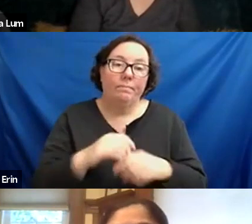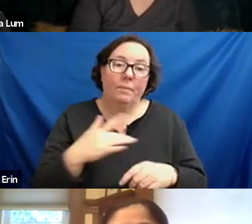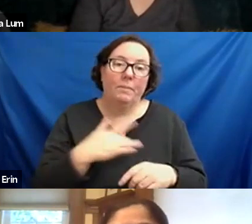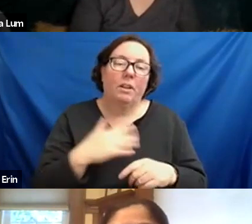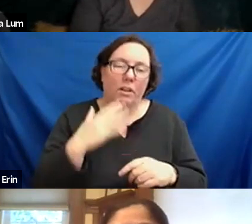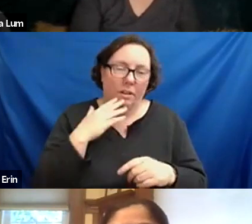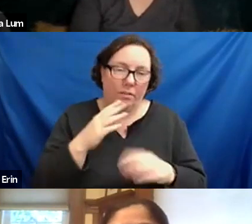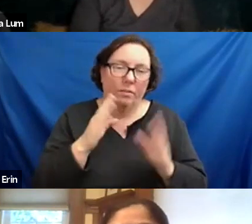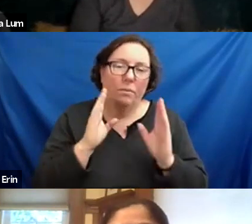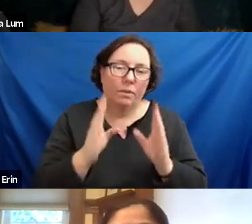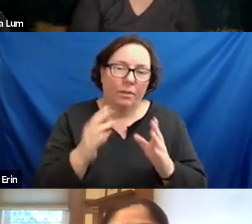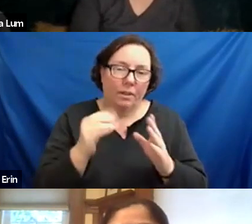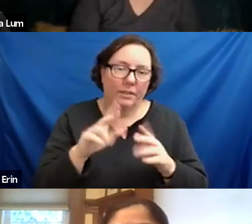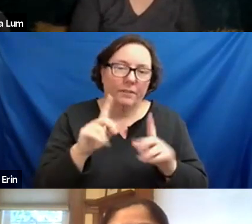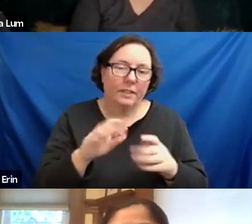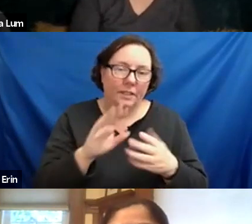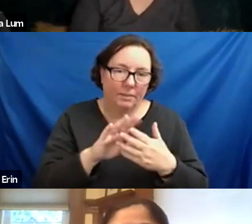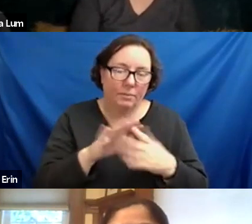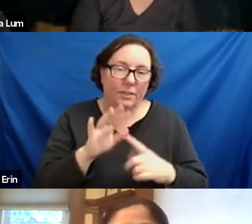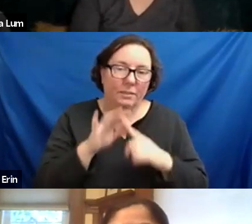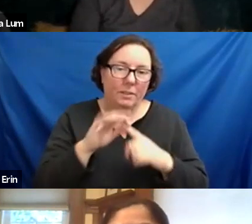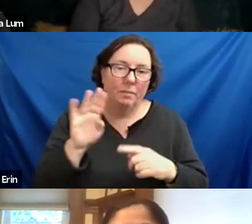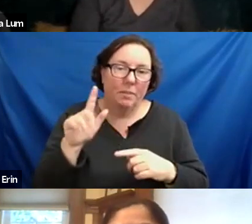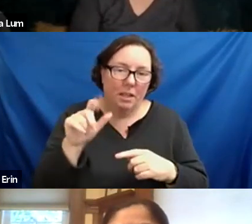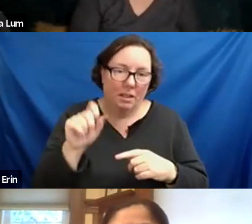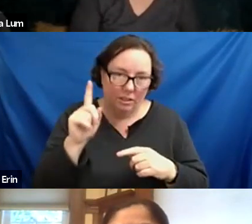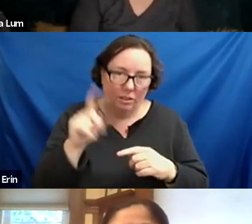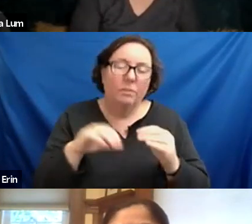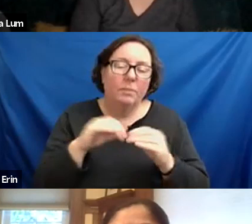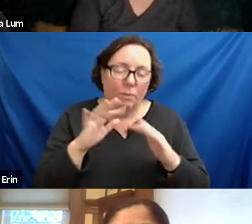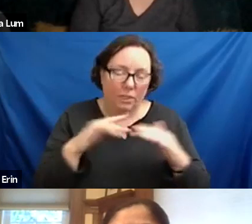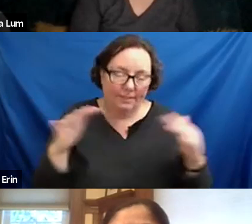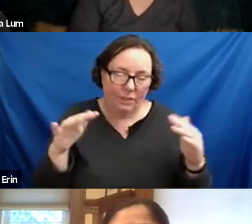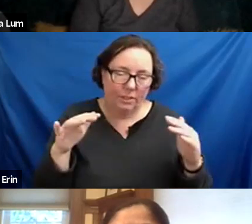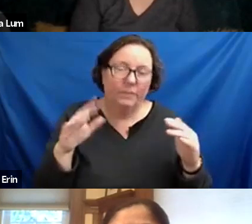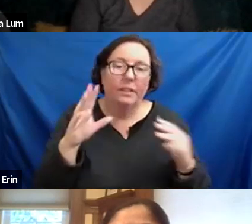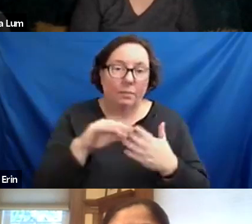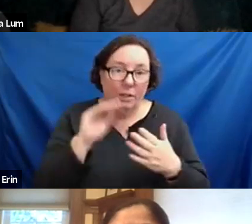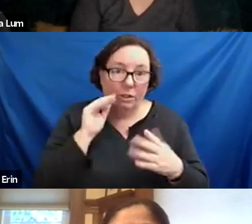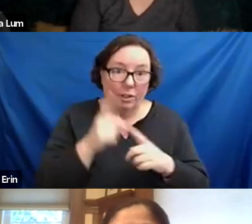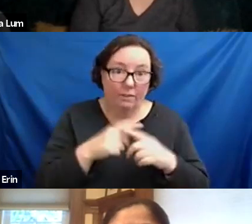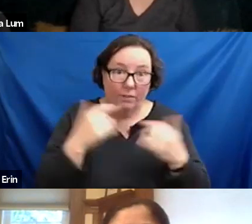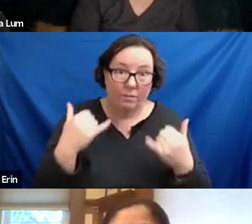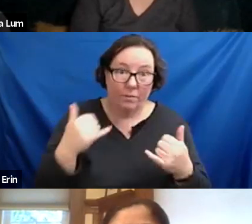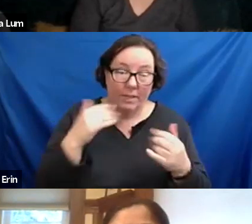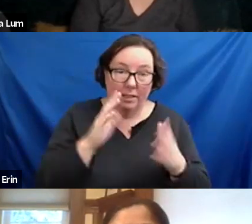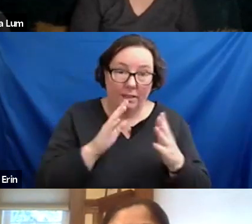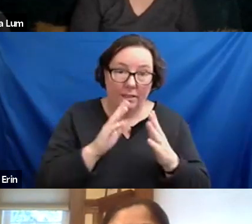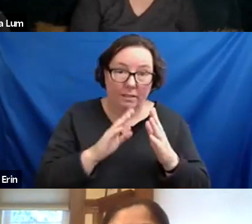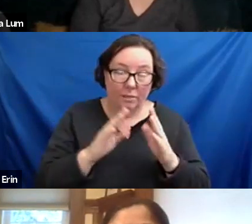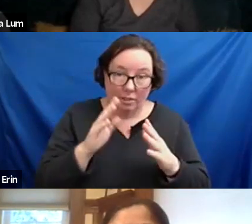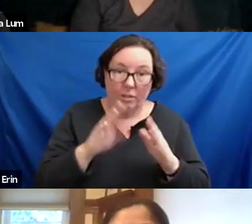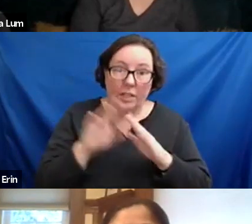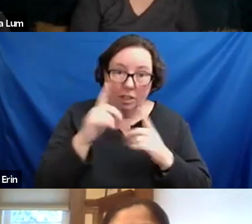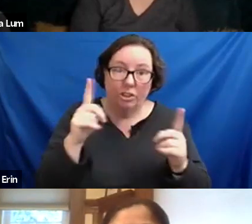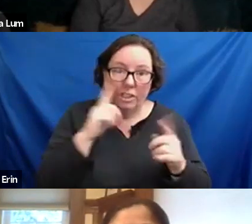that the halls of the exam schools, especially Latin school, could be more diverse. And we learned by tonight's presentation that this has been achieved for the